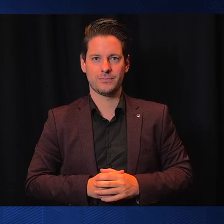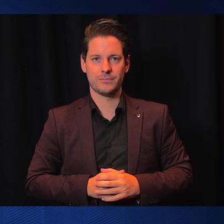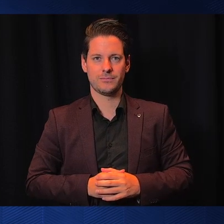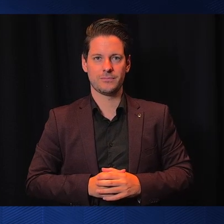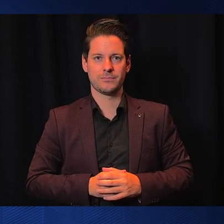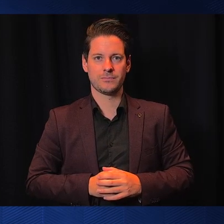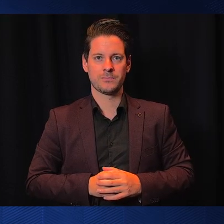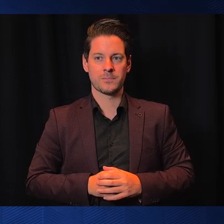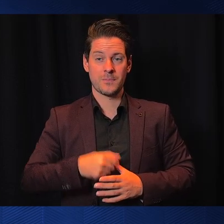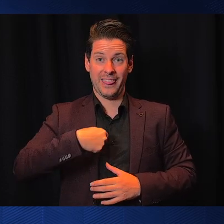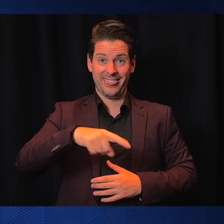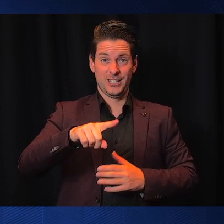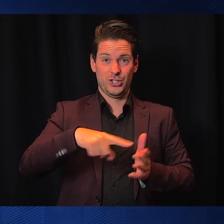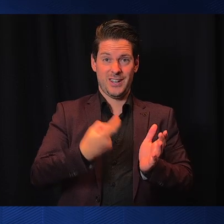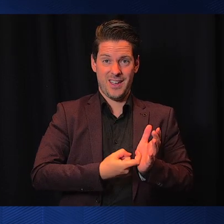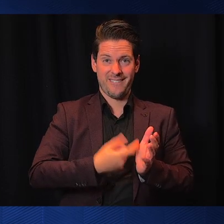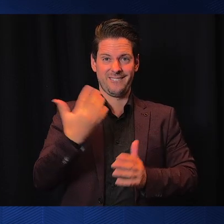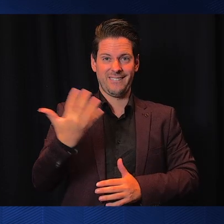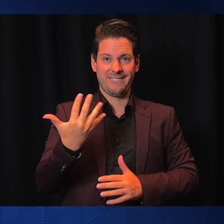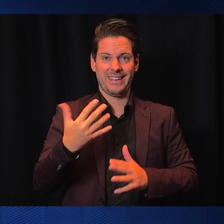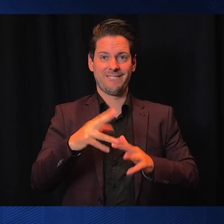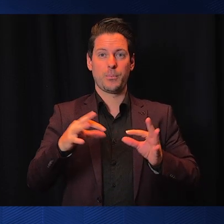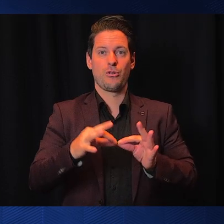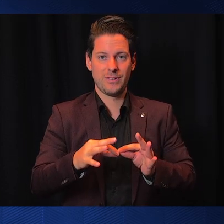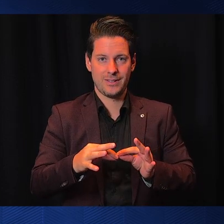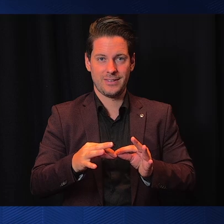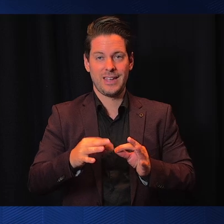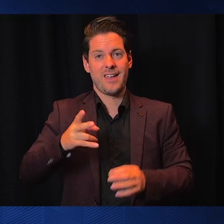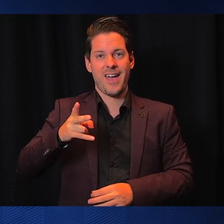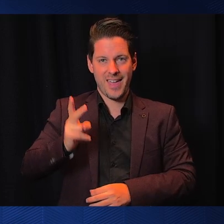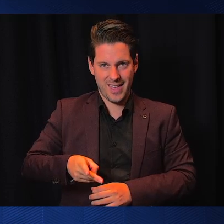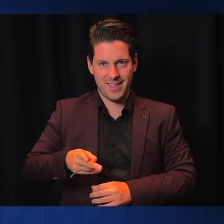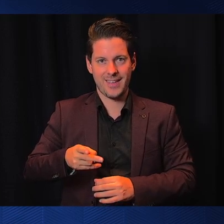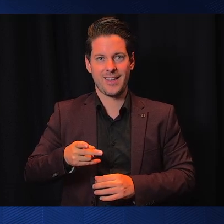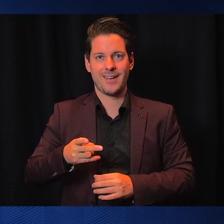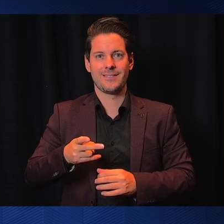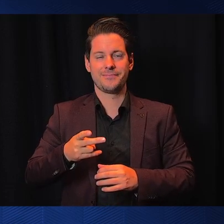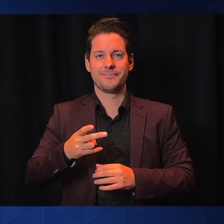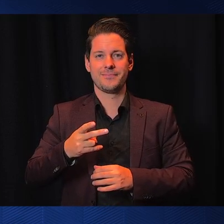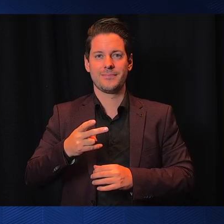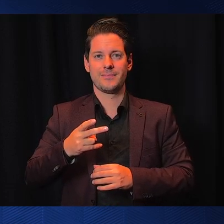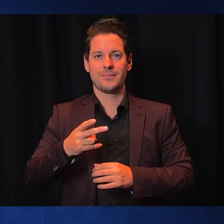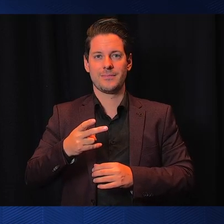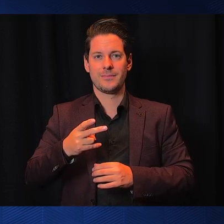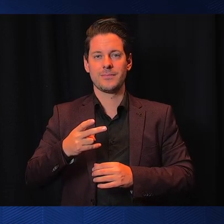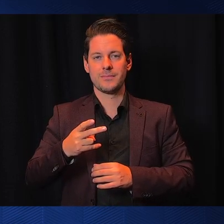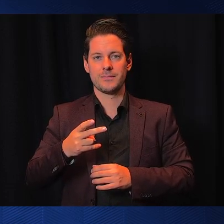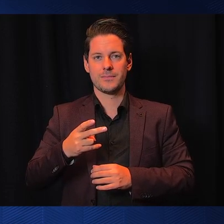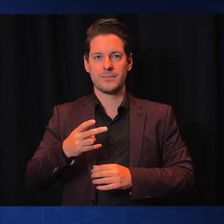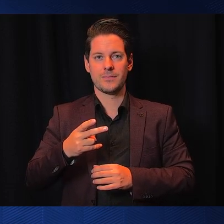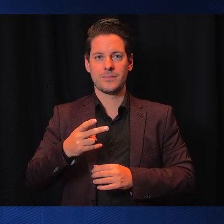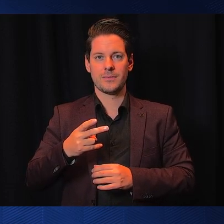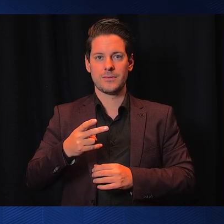year, on the 15th of February, we experienced the extremely powerful eruption of